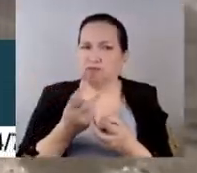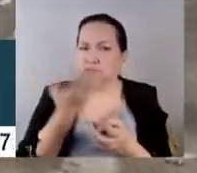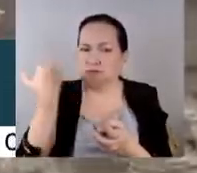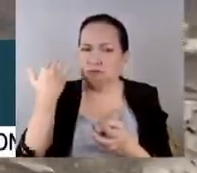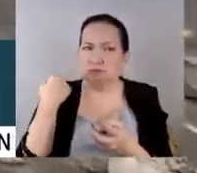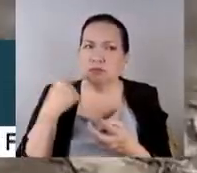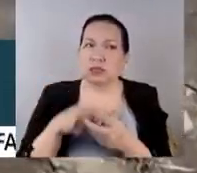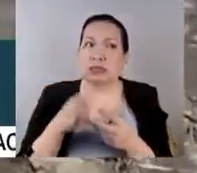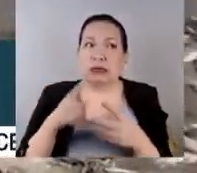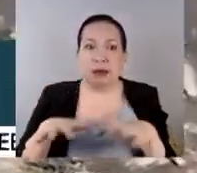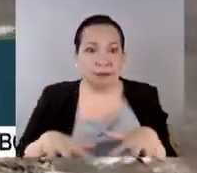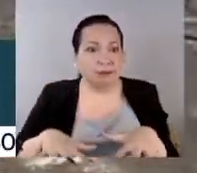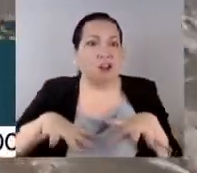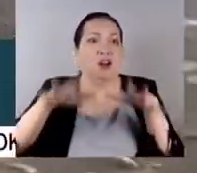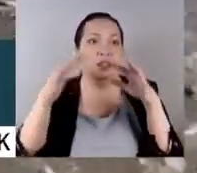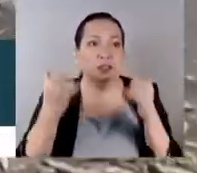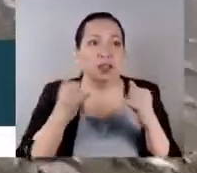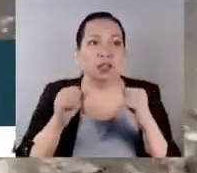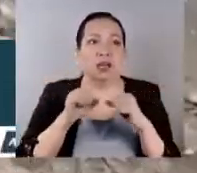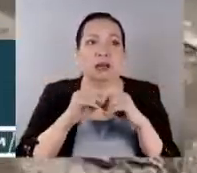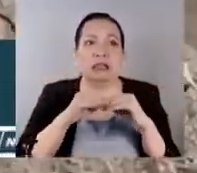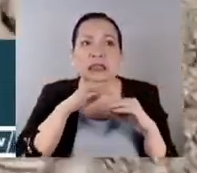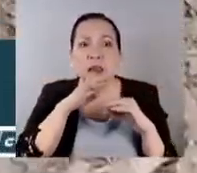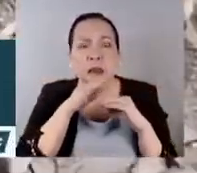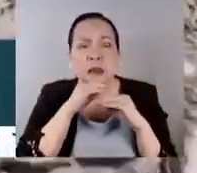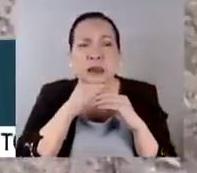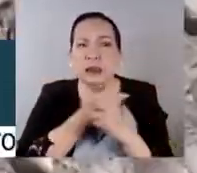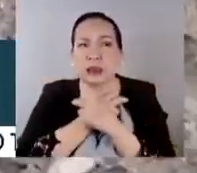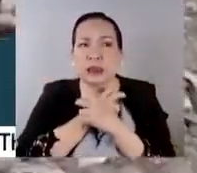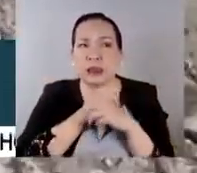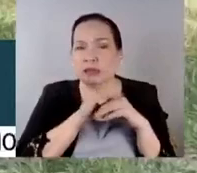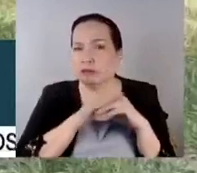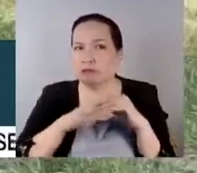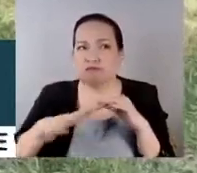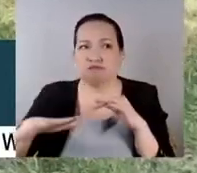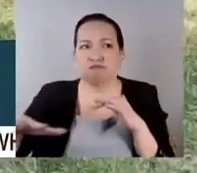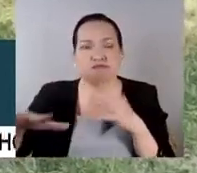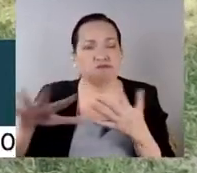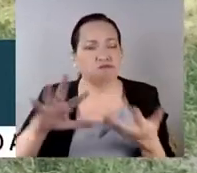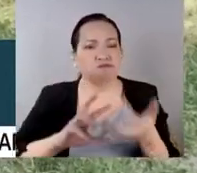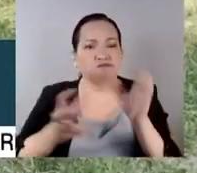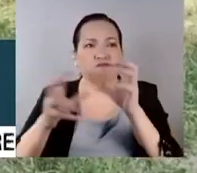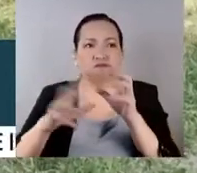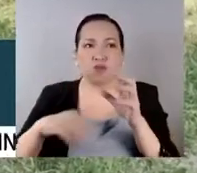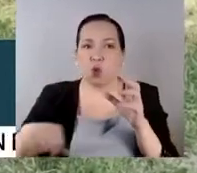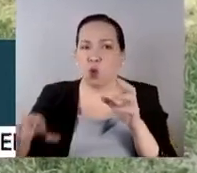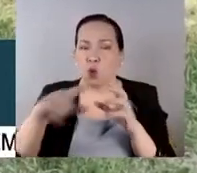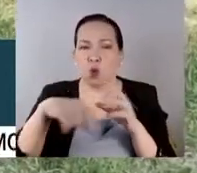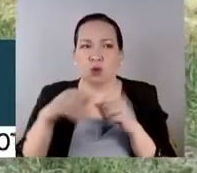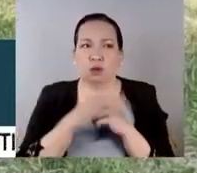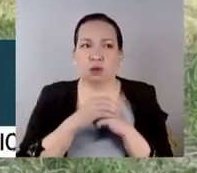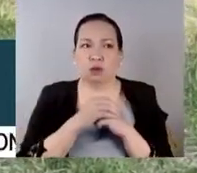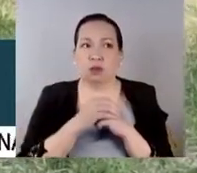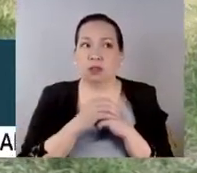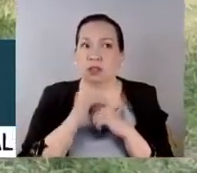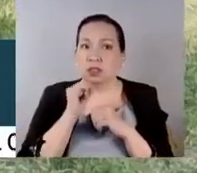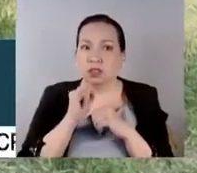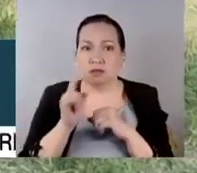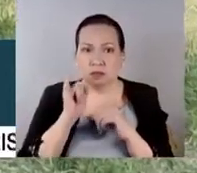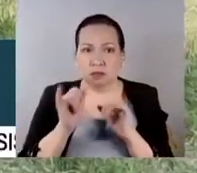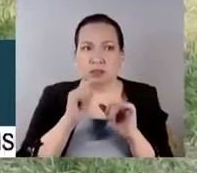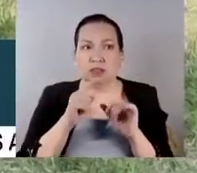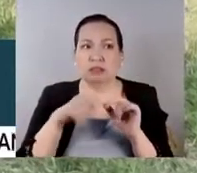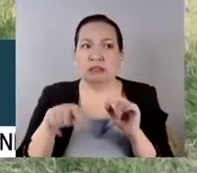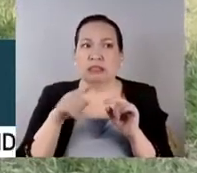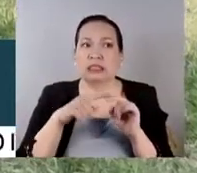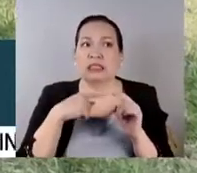that is inherently contaminated and wreaking havoc on local ecosystems. If this area serves as a nesting place